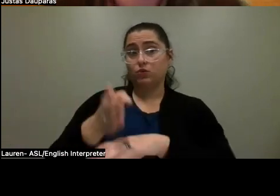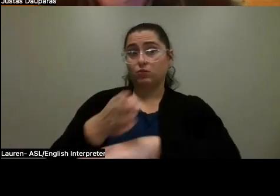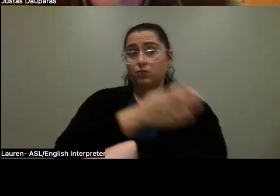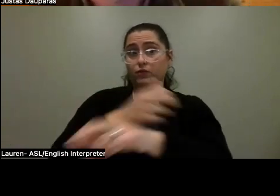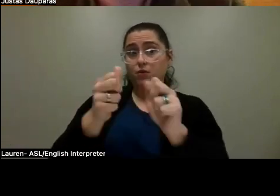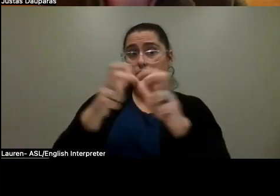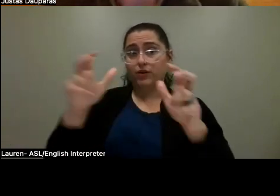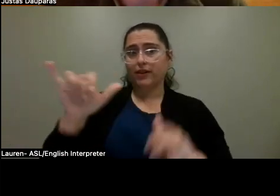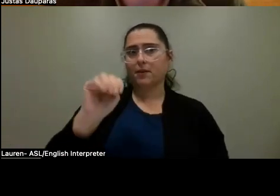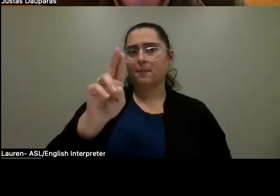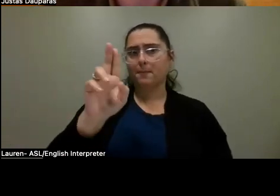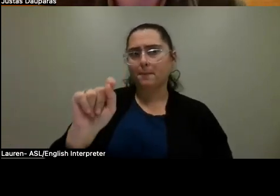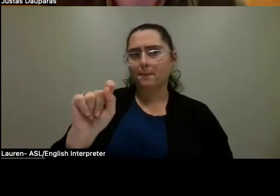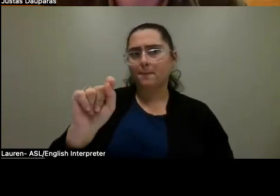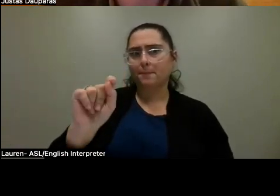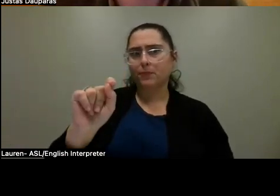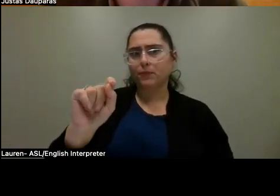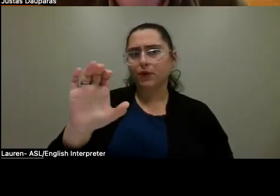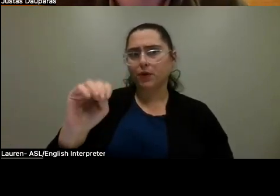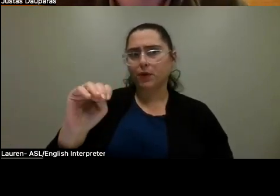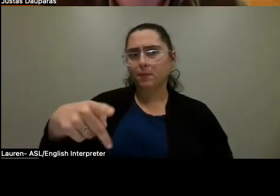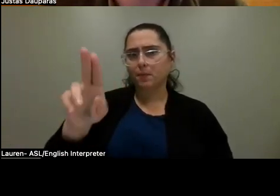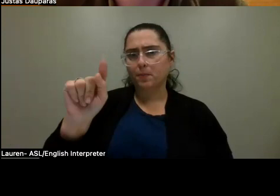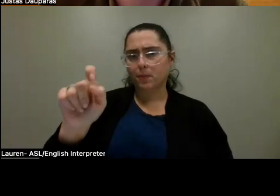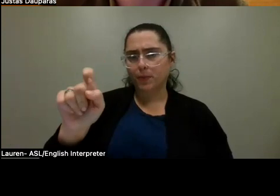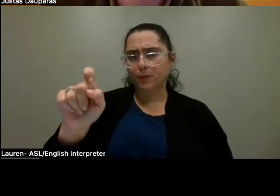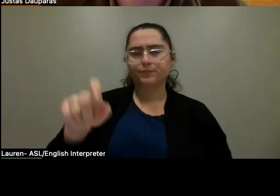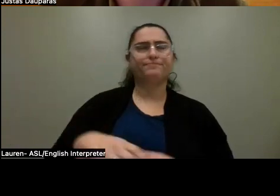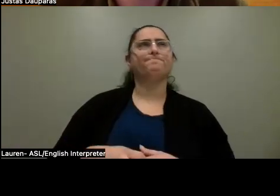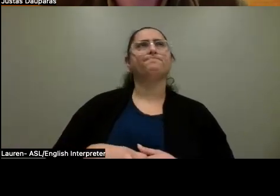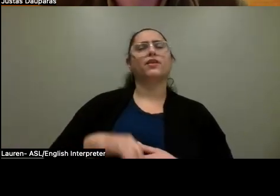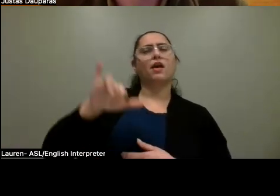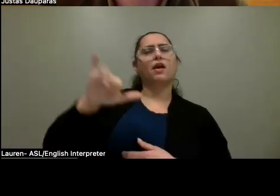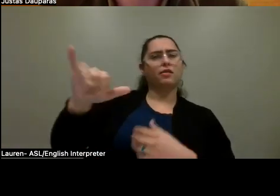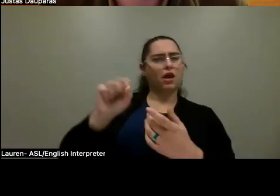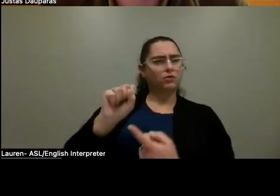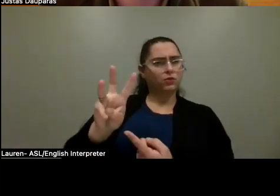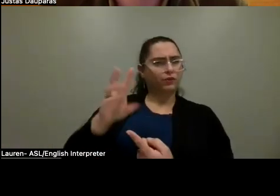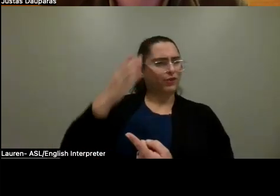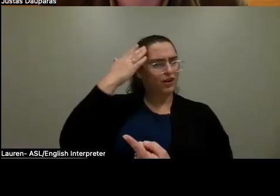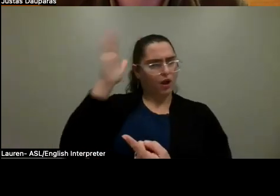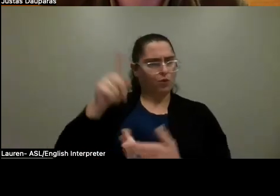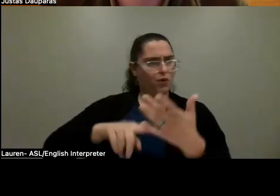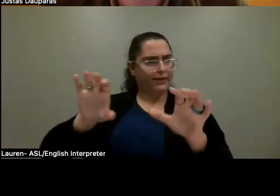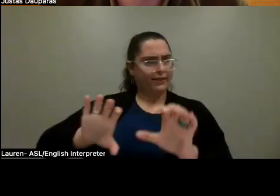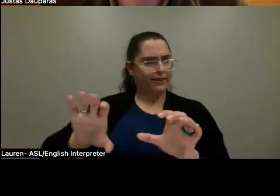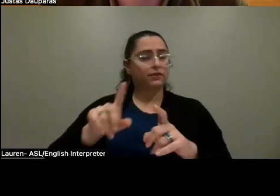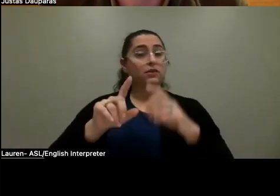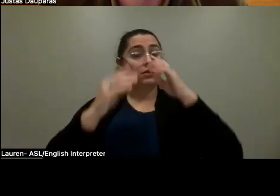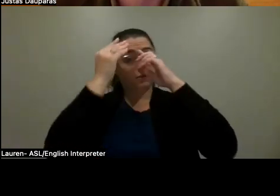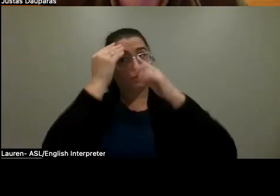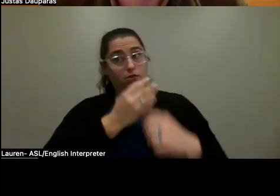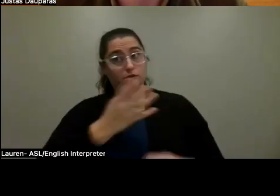I'm not entirely sure what mute compute does, but I think it is possible to use MPNN